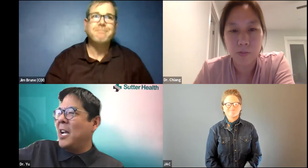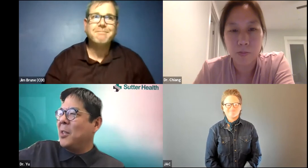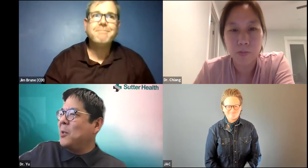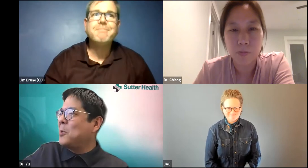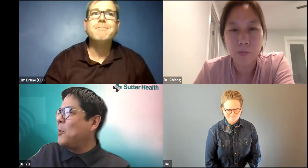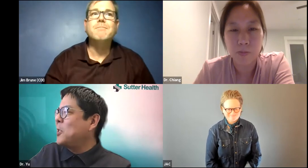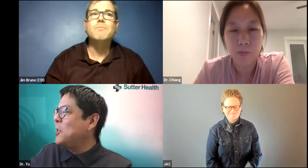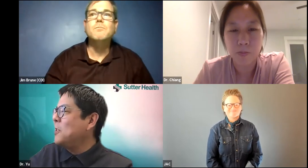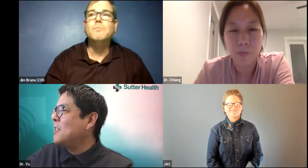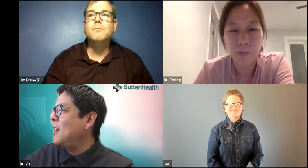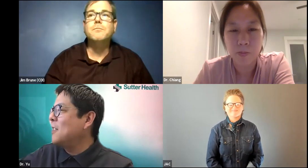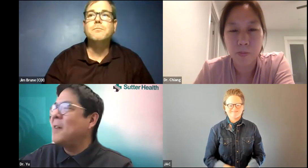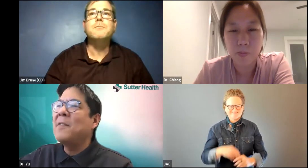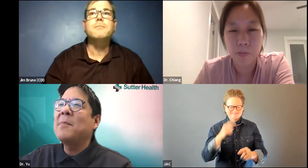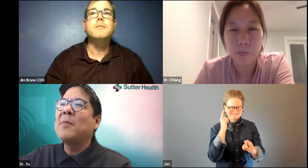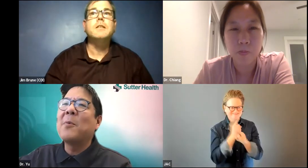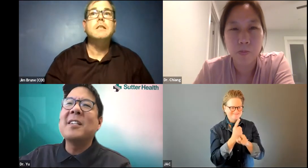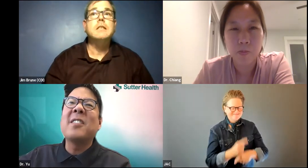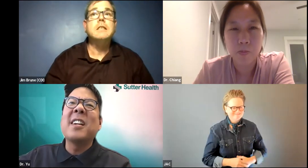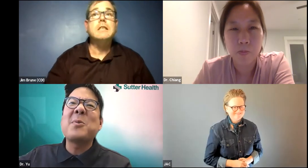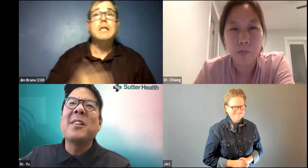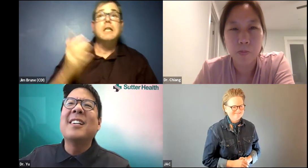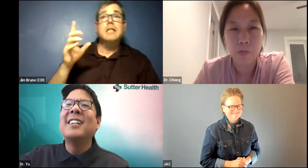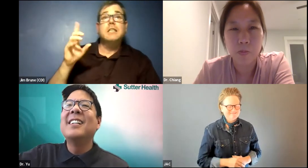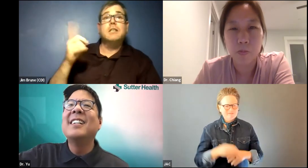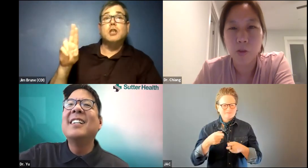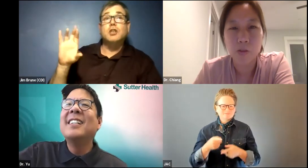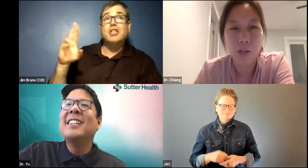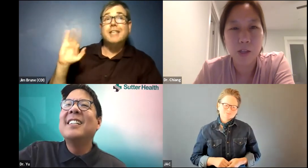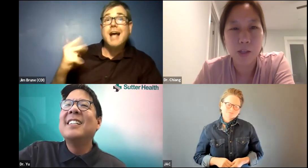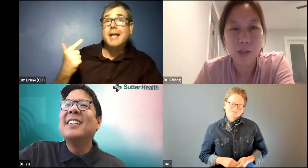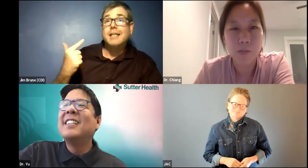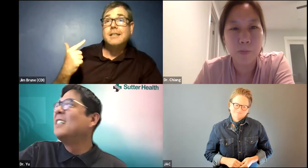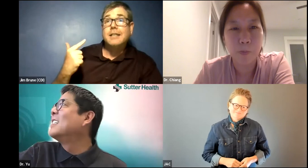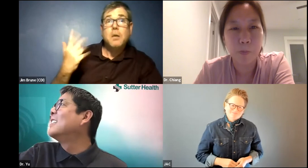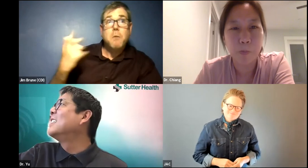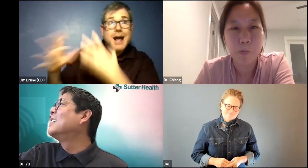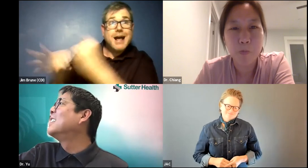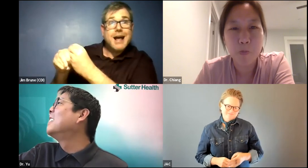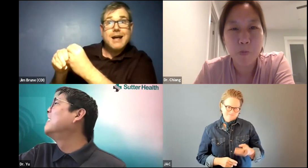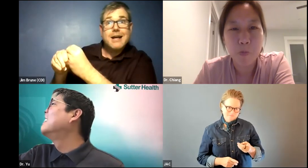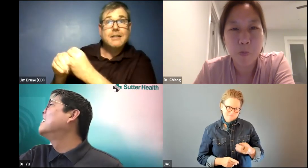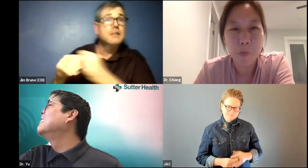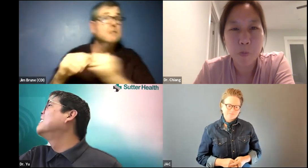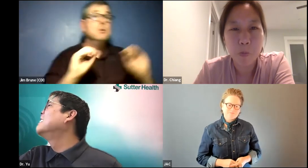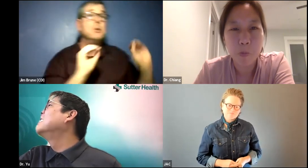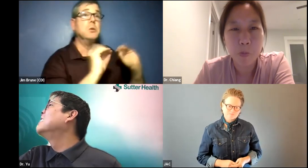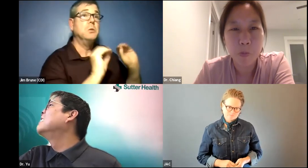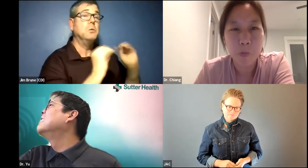Anything to add to those questions, Stephanie, before we take our next one? No, that was great. Thanks, Ed.